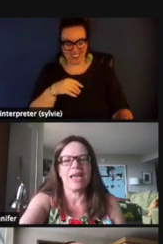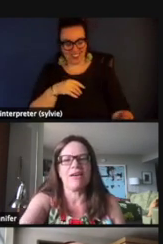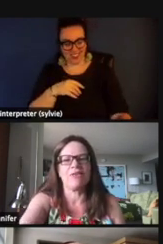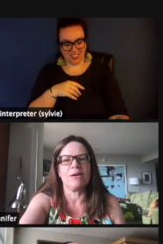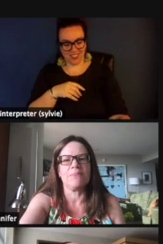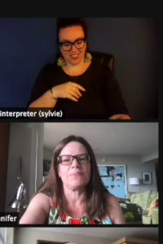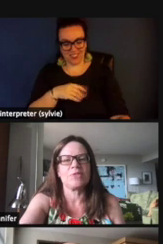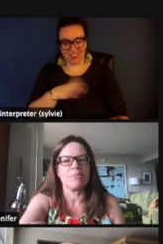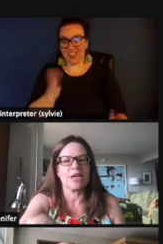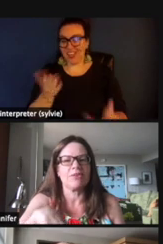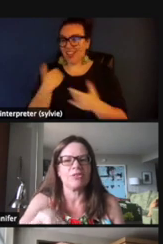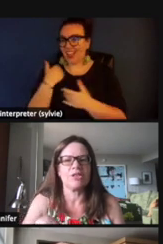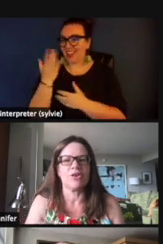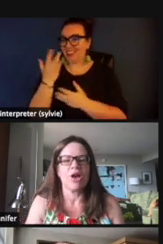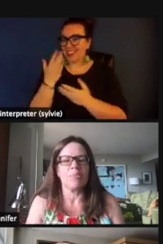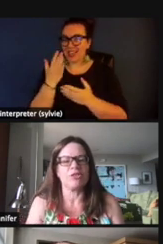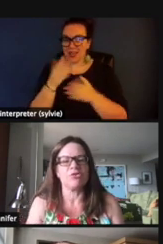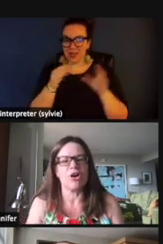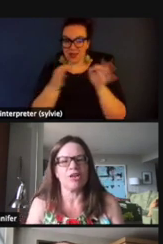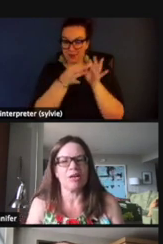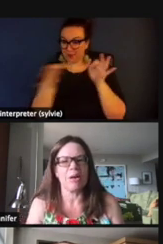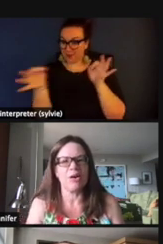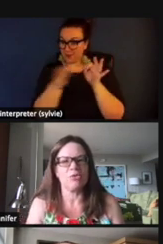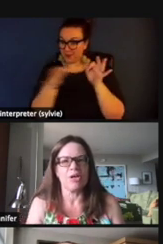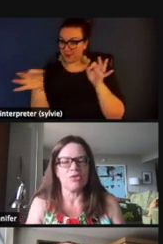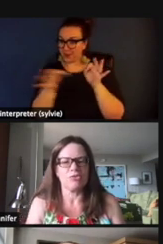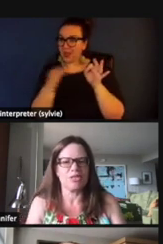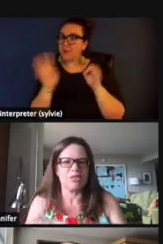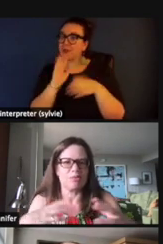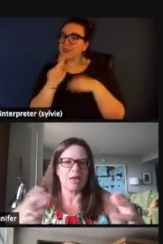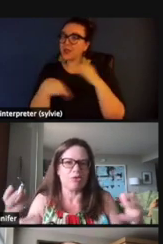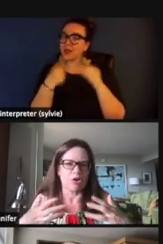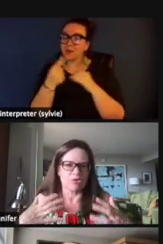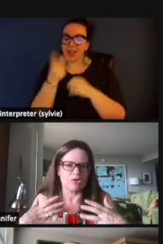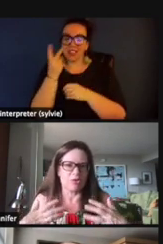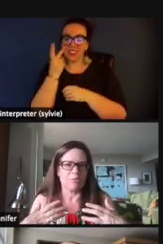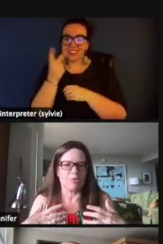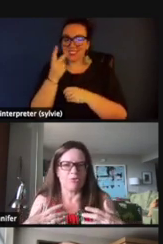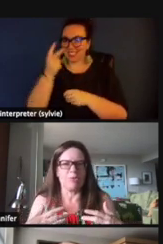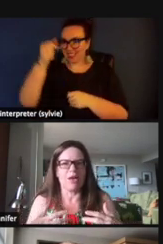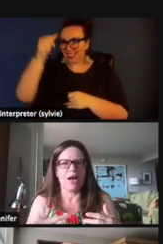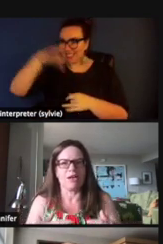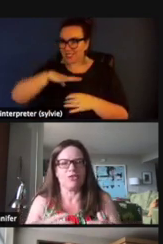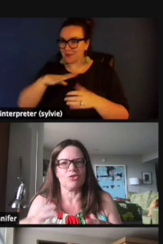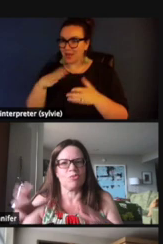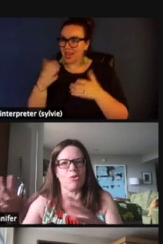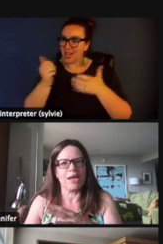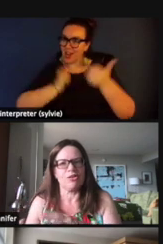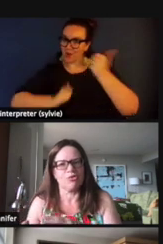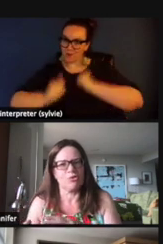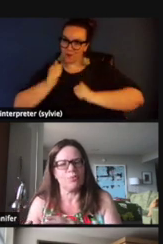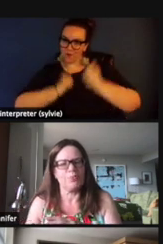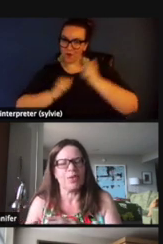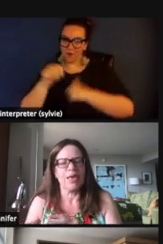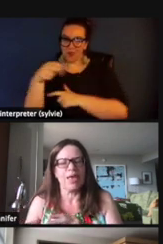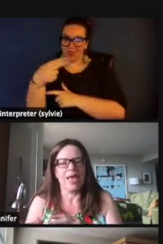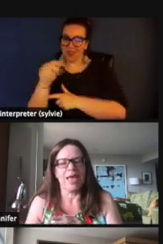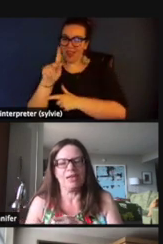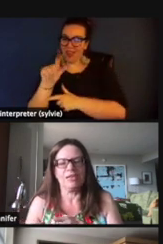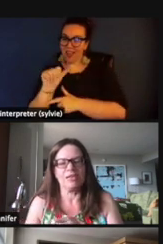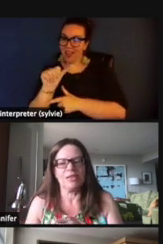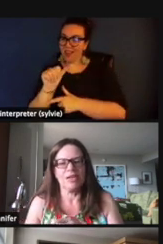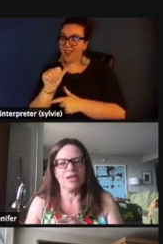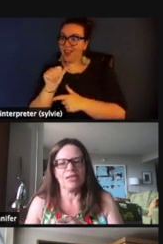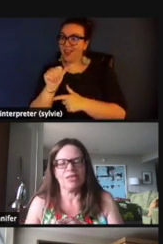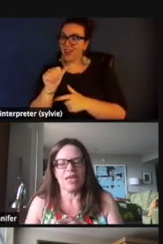does have subtitles here, but they're talking about, you'll see these men are doing, performing the haka to the bride and groom,